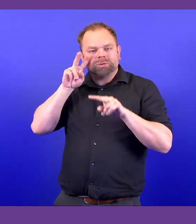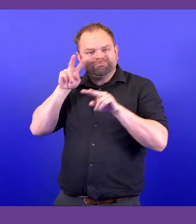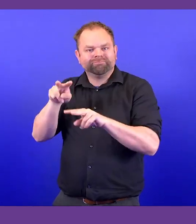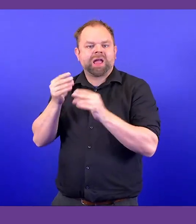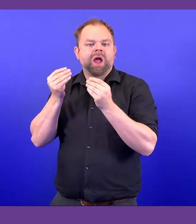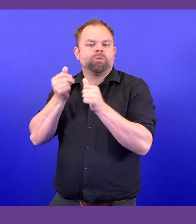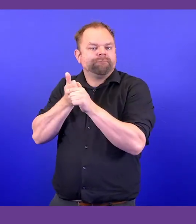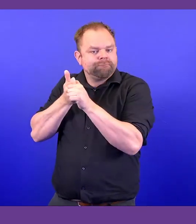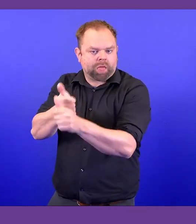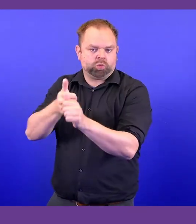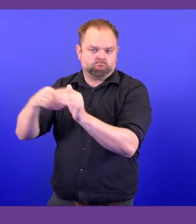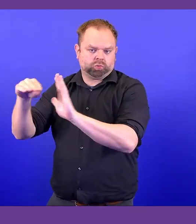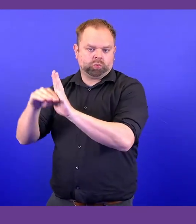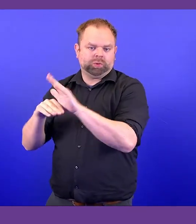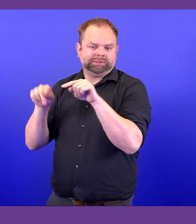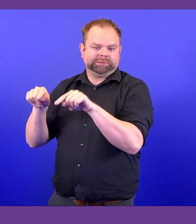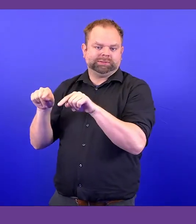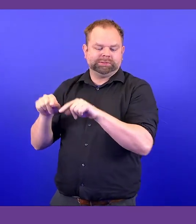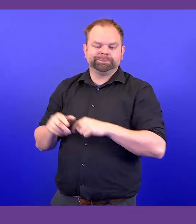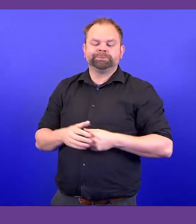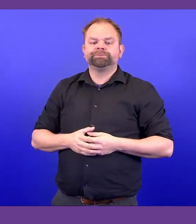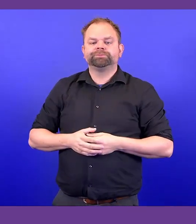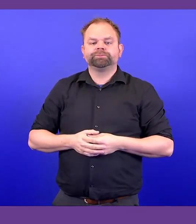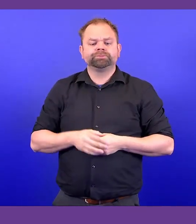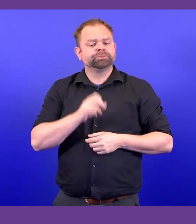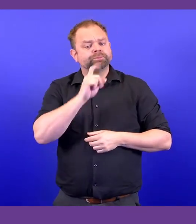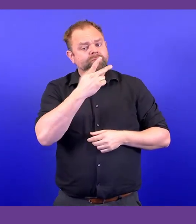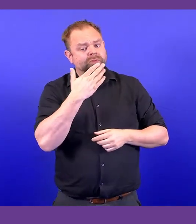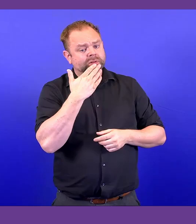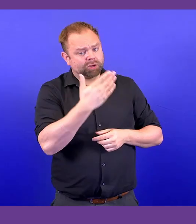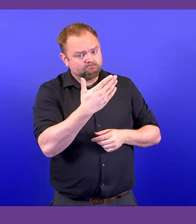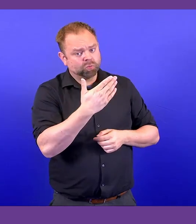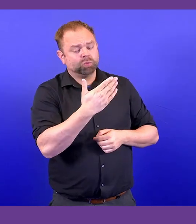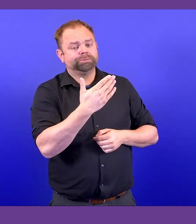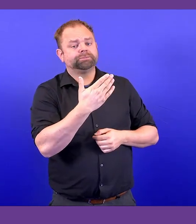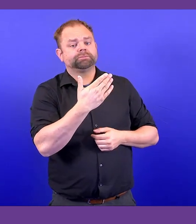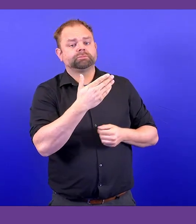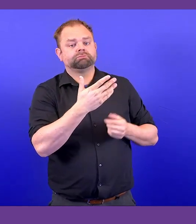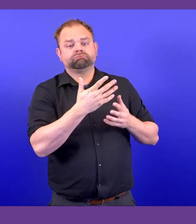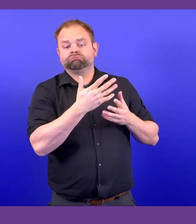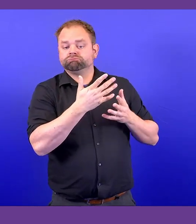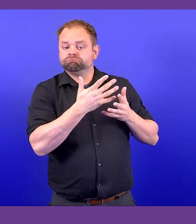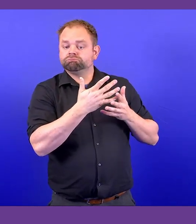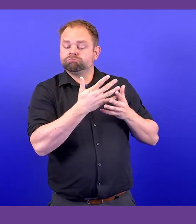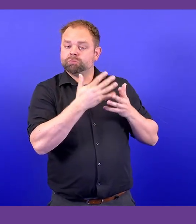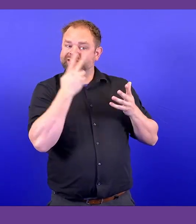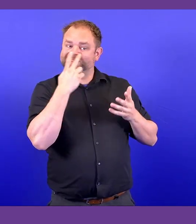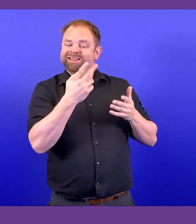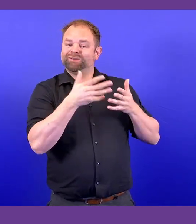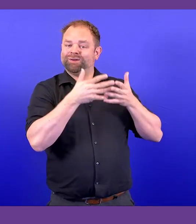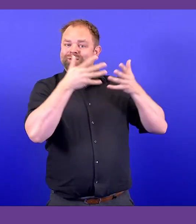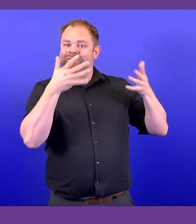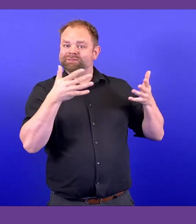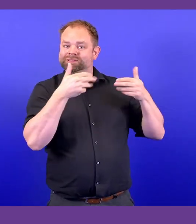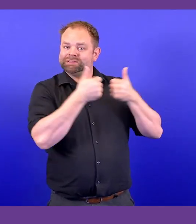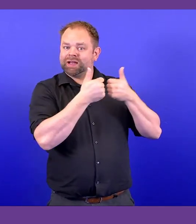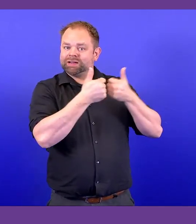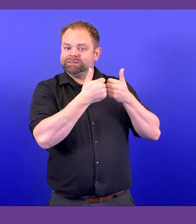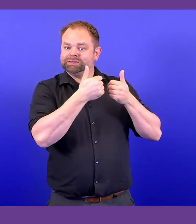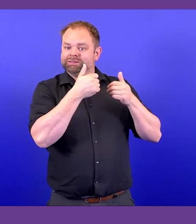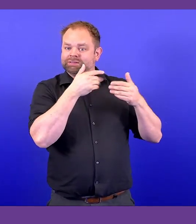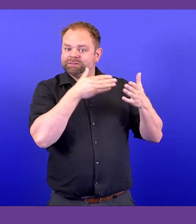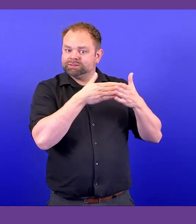absolutely. And we talked this morning about the gap that exists between what the law says and what happens in